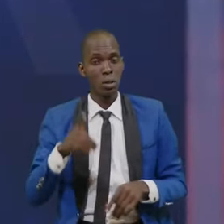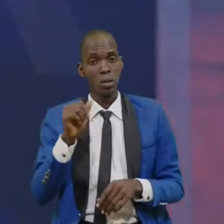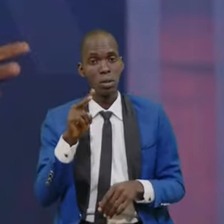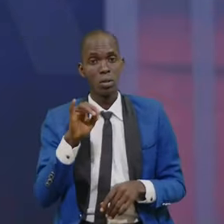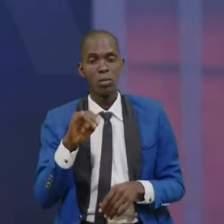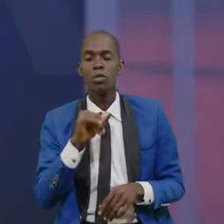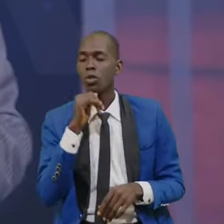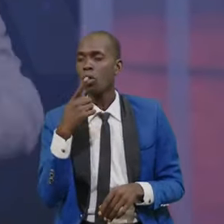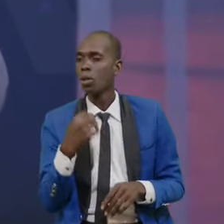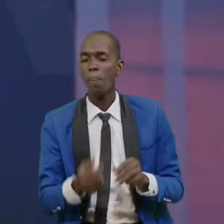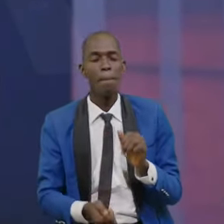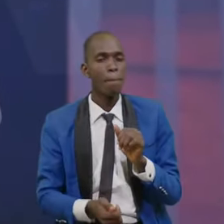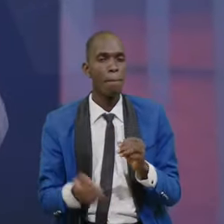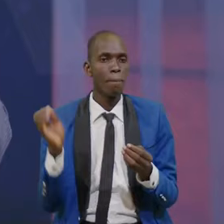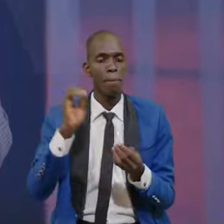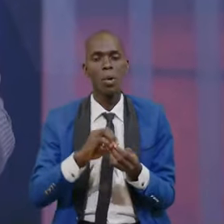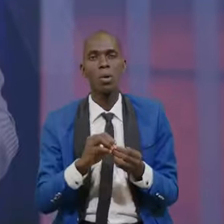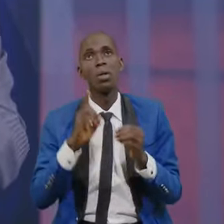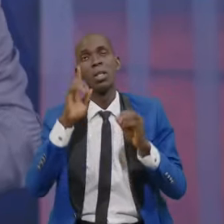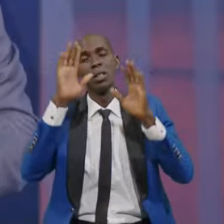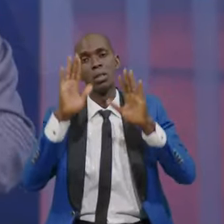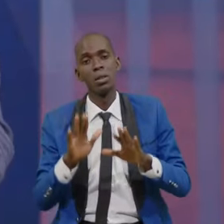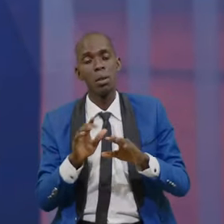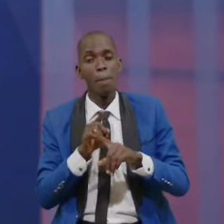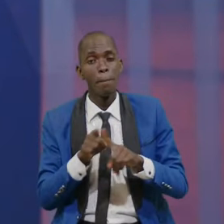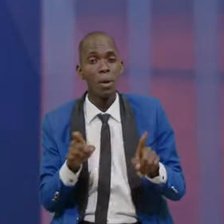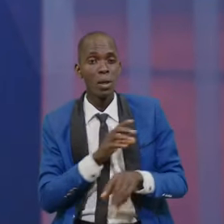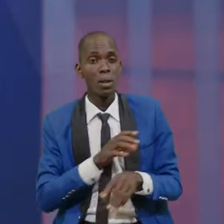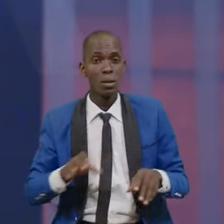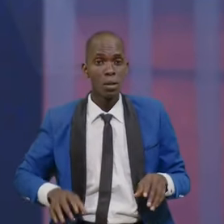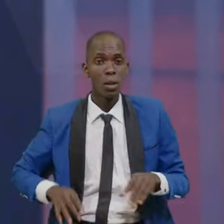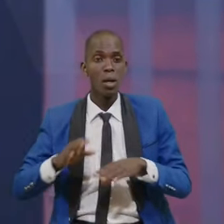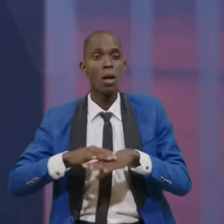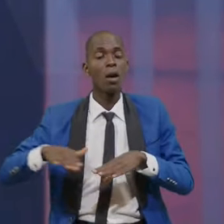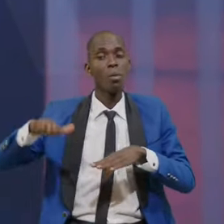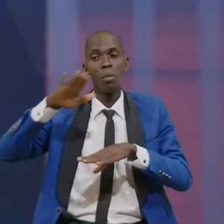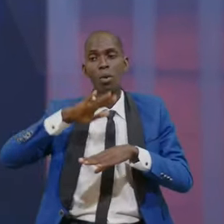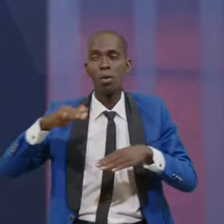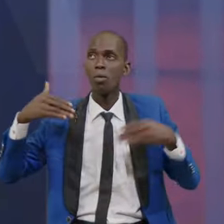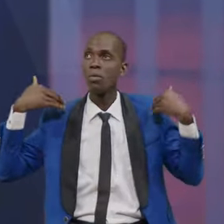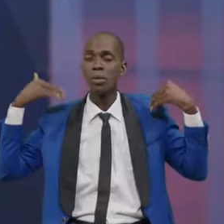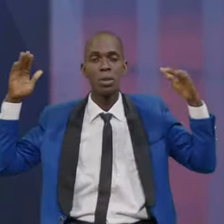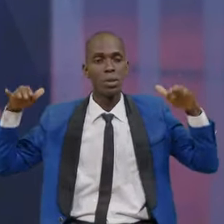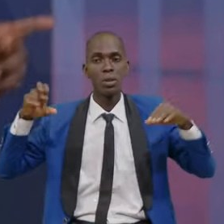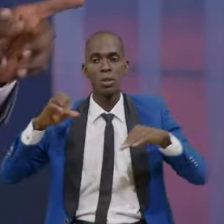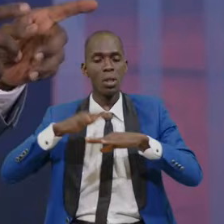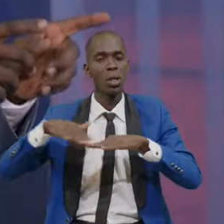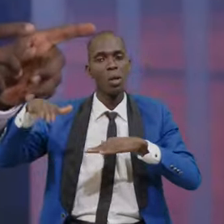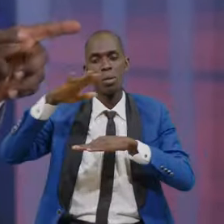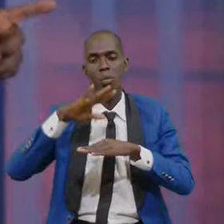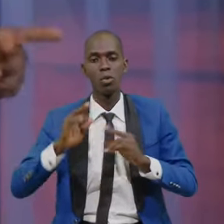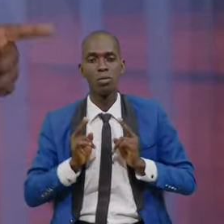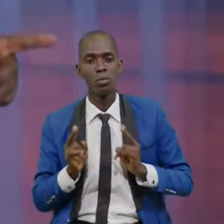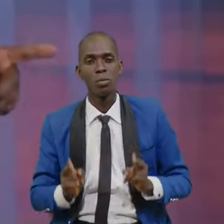excellent, not the more excellent. But he cries above angels, above men,